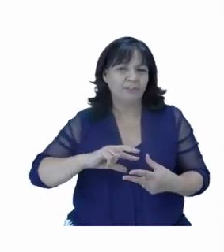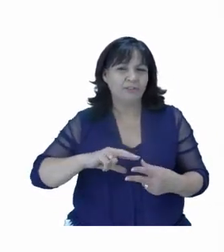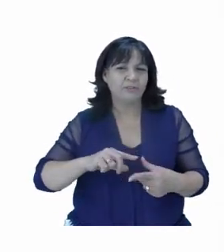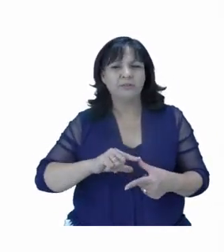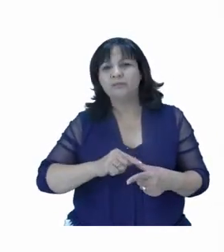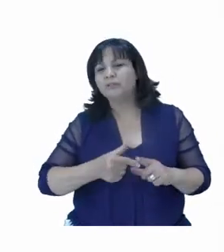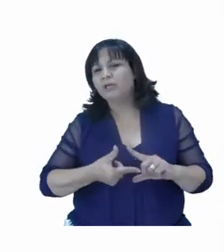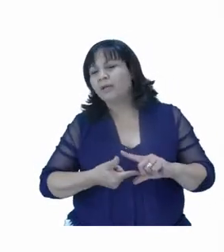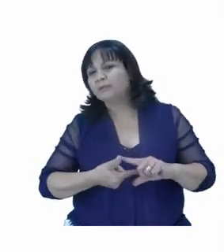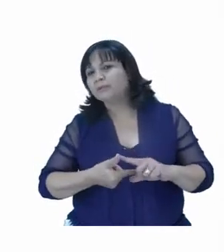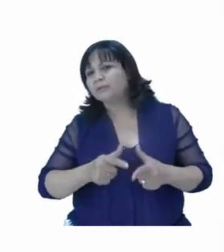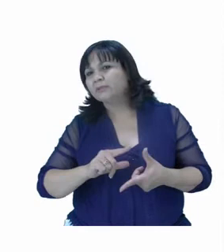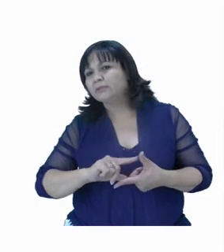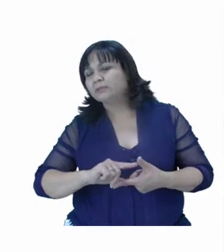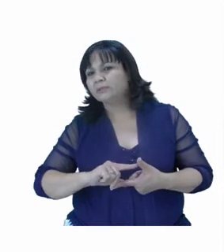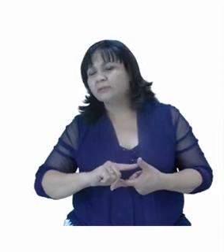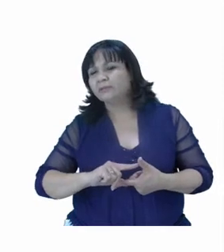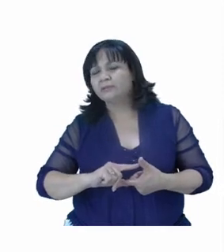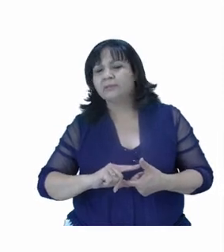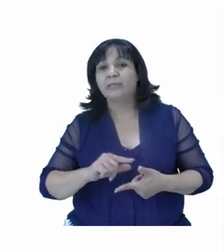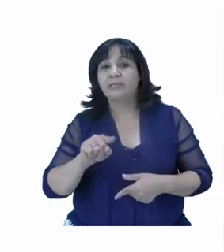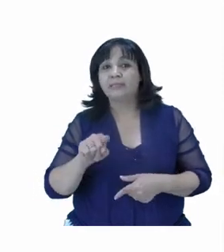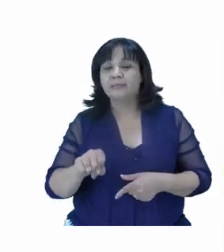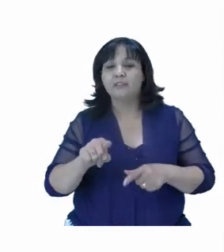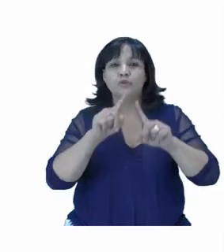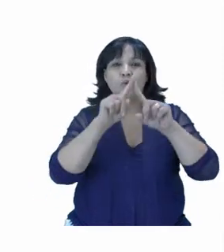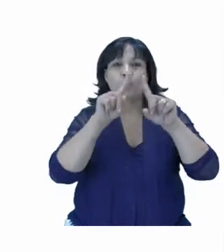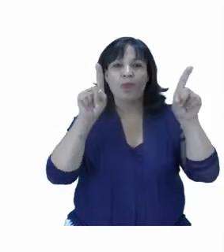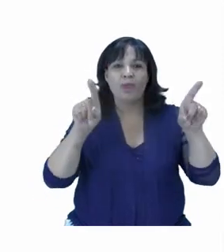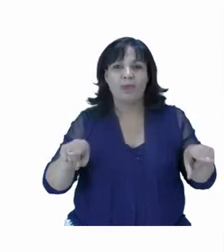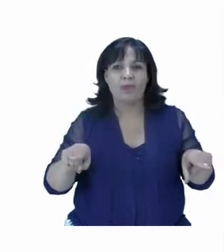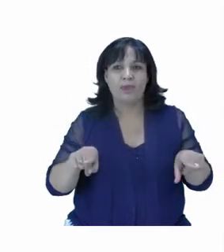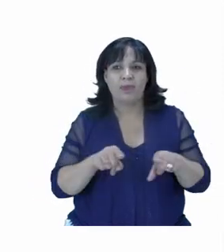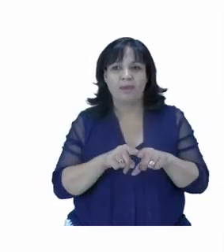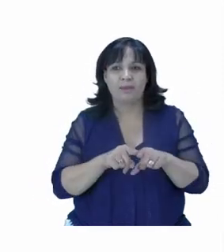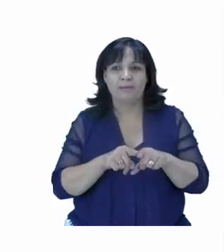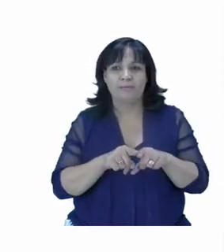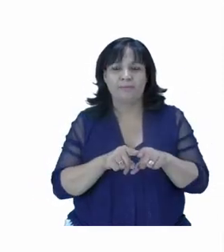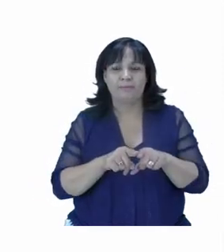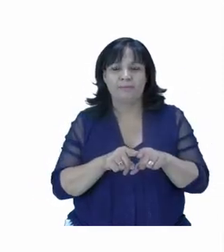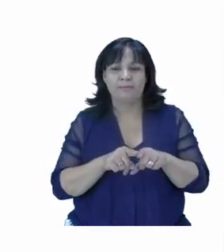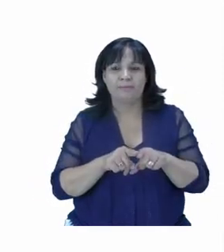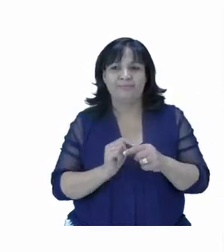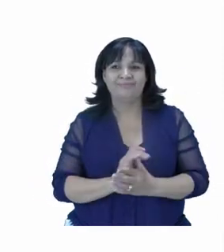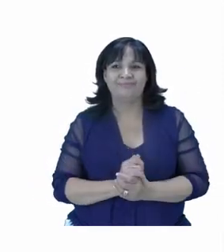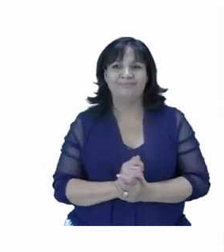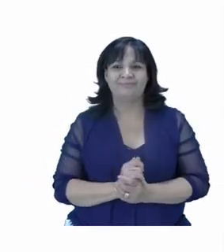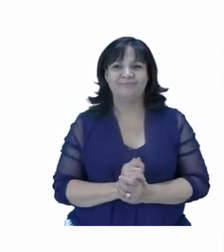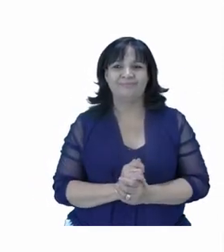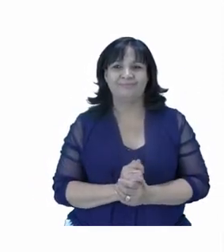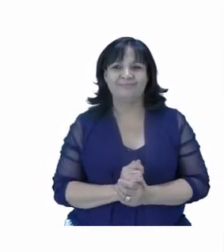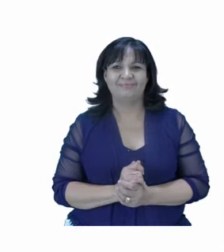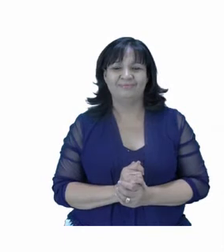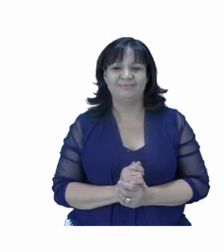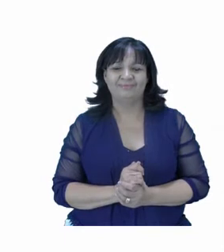This is a square. Everybody, let's